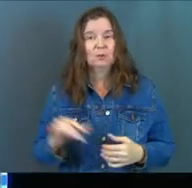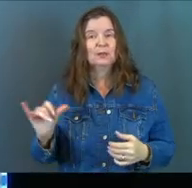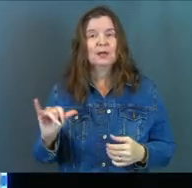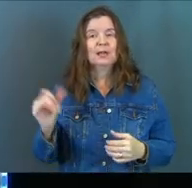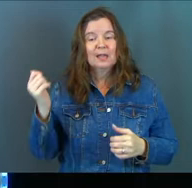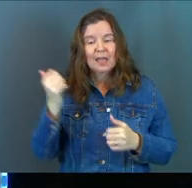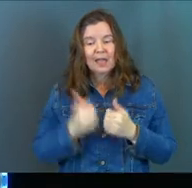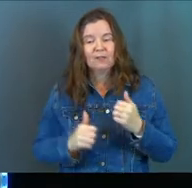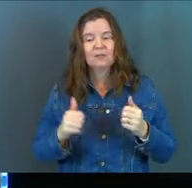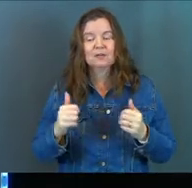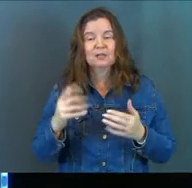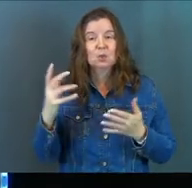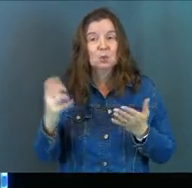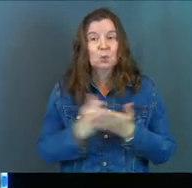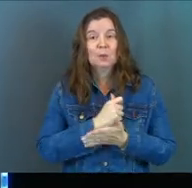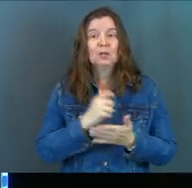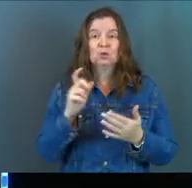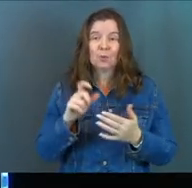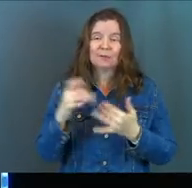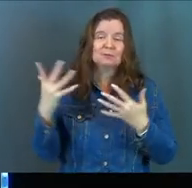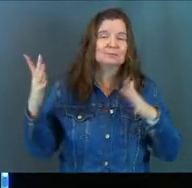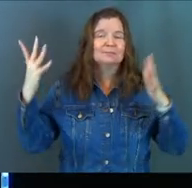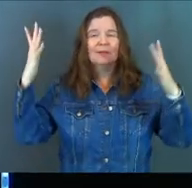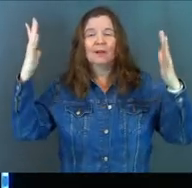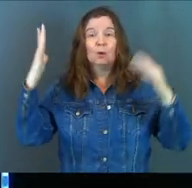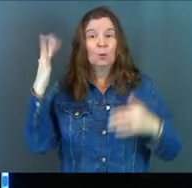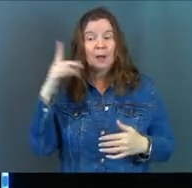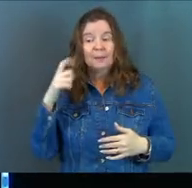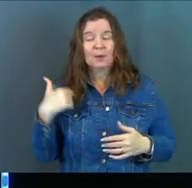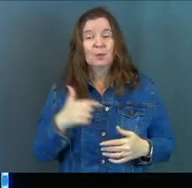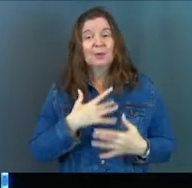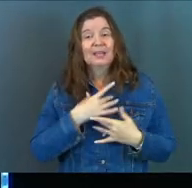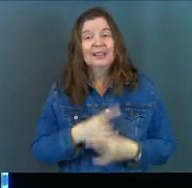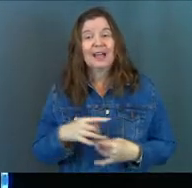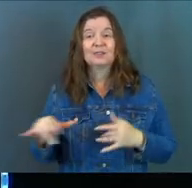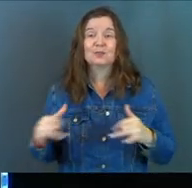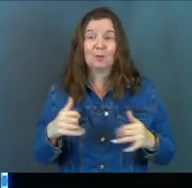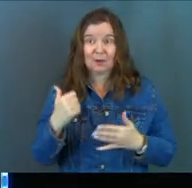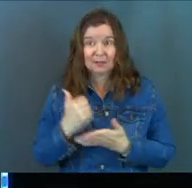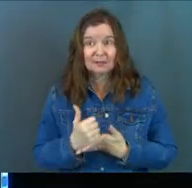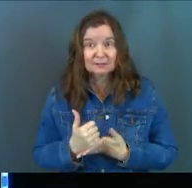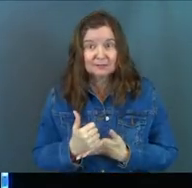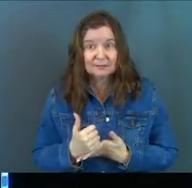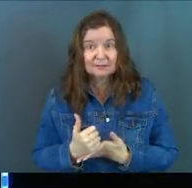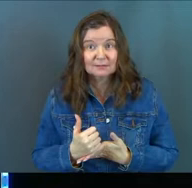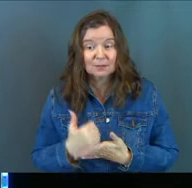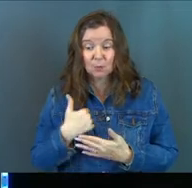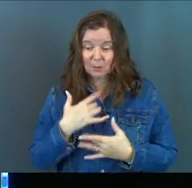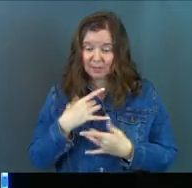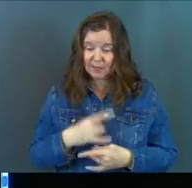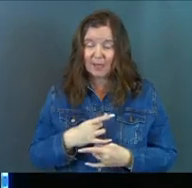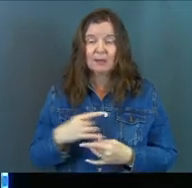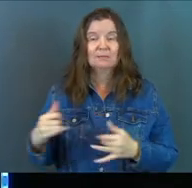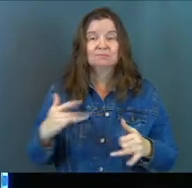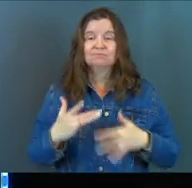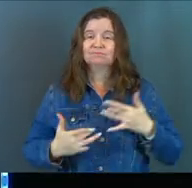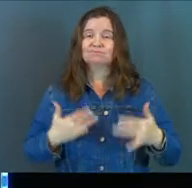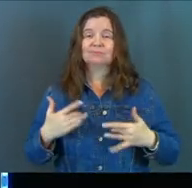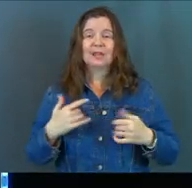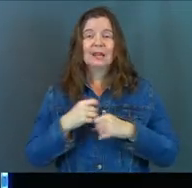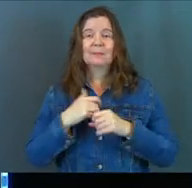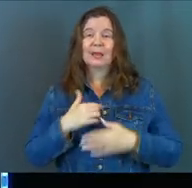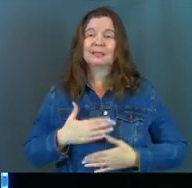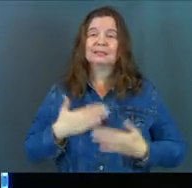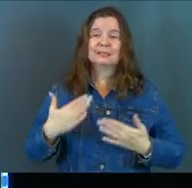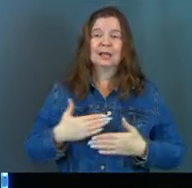Like, every single win, you have to party. Why? Because we like to party, amen? Amen. We like to party, and partying